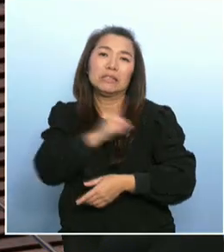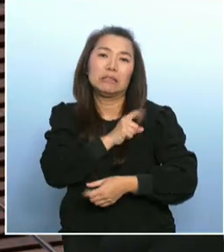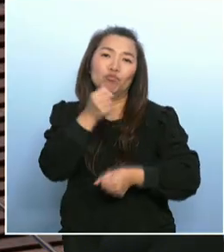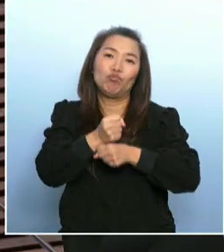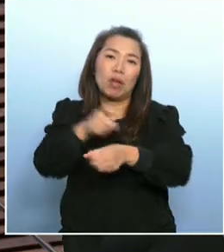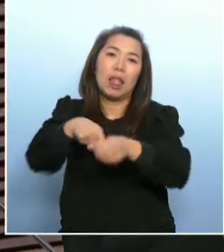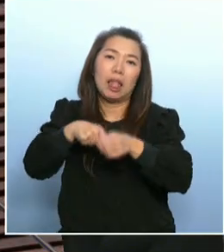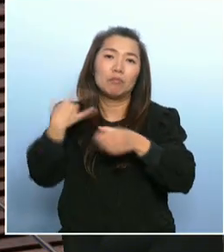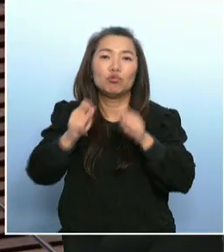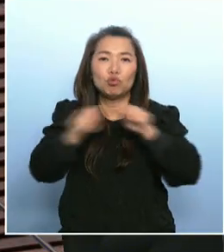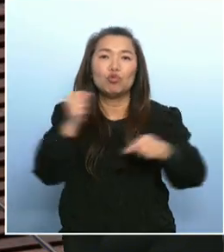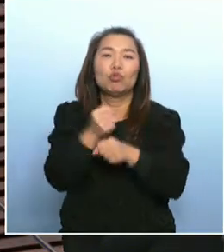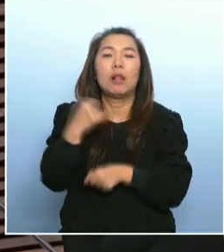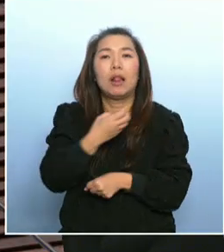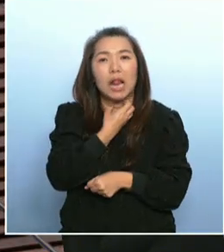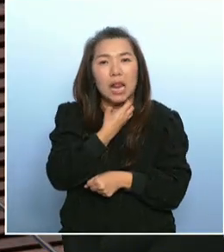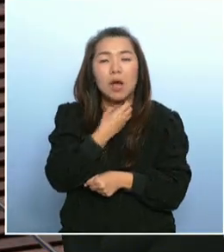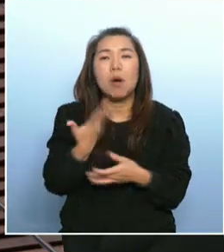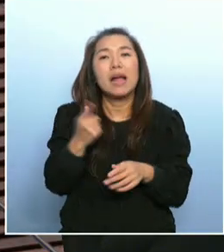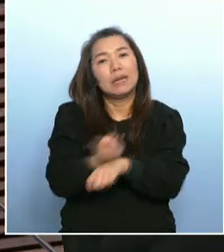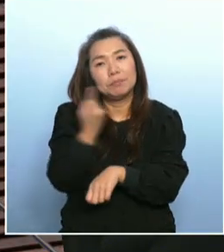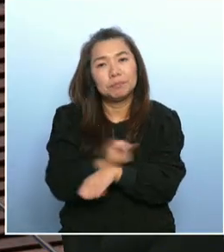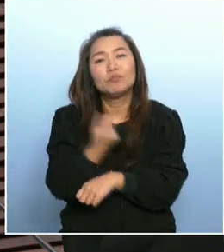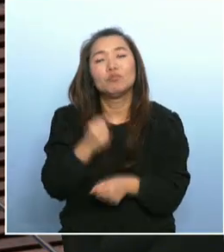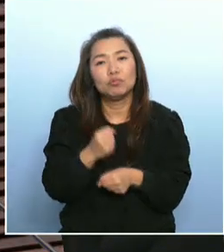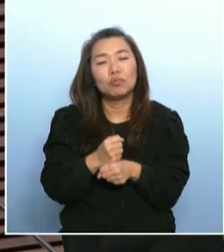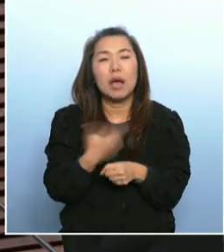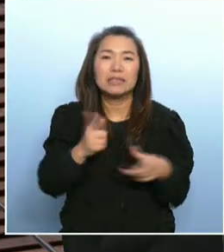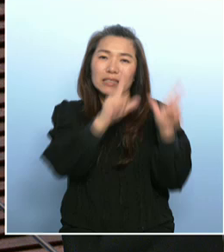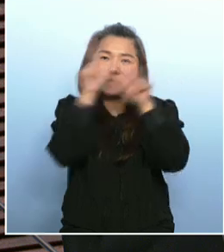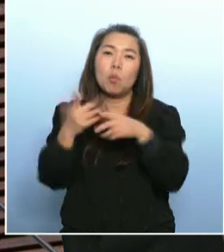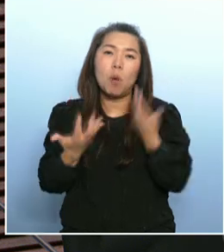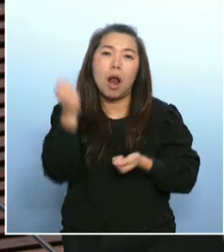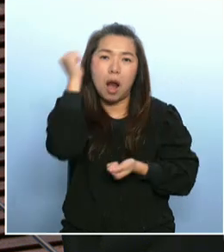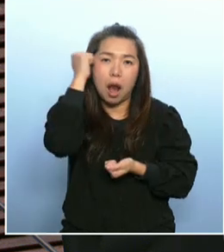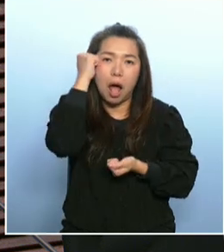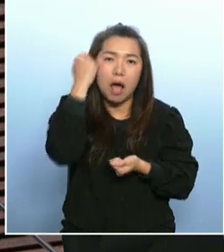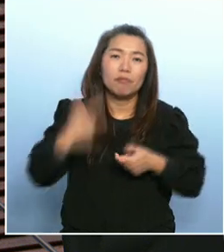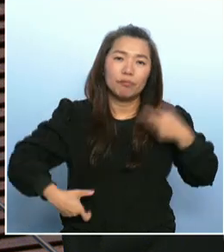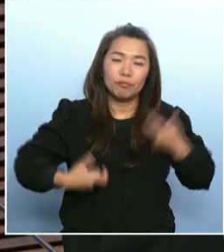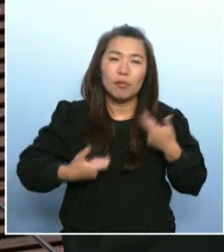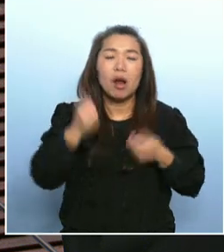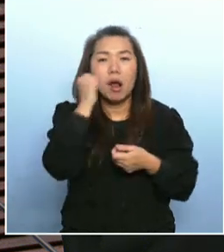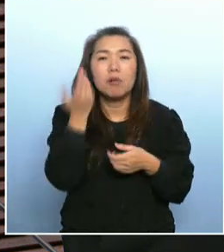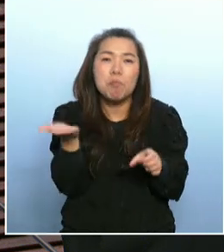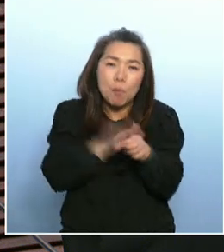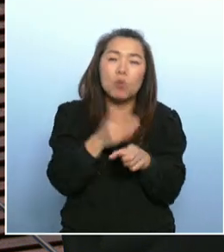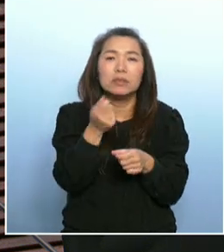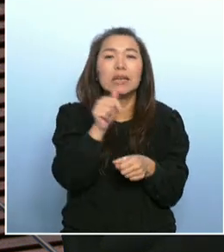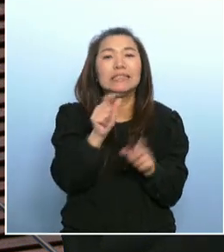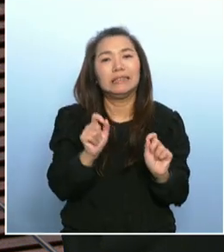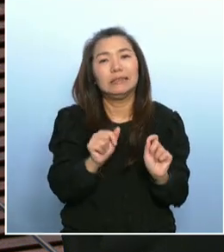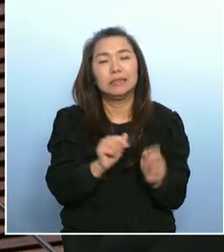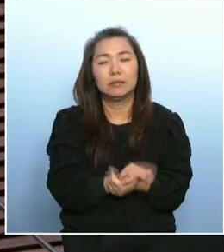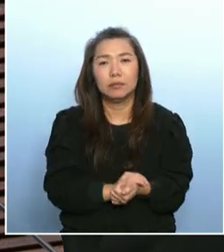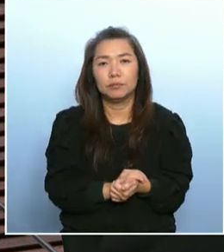to take care of the PWDs. That's because the carers may only be able to work part-time because they have to take care